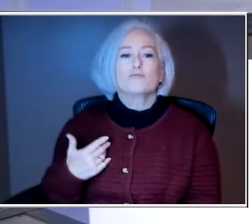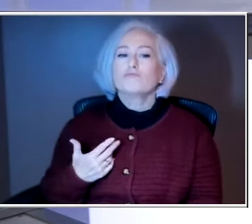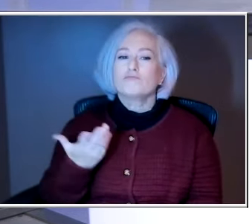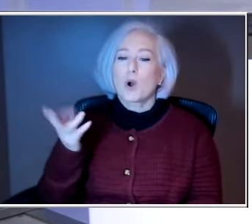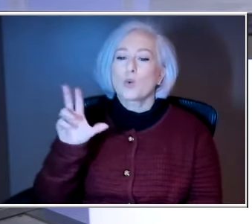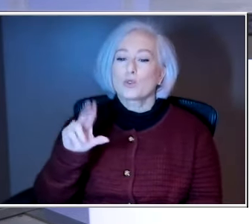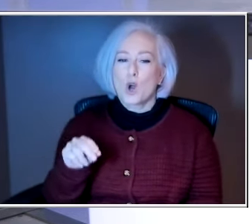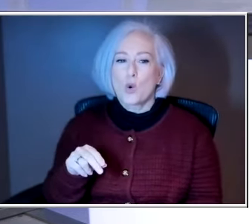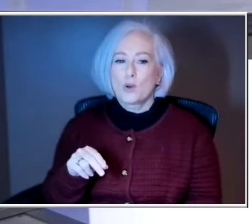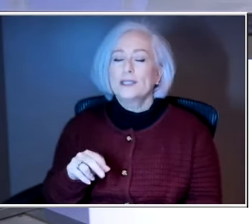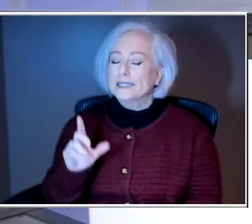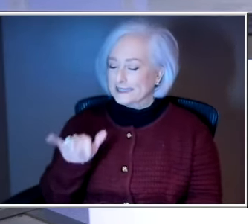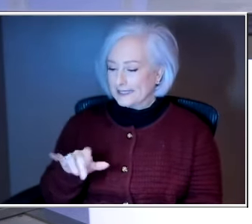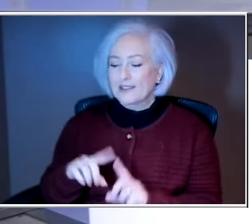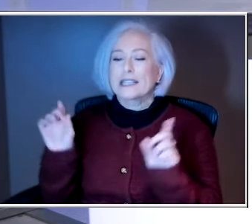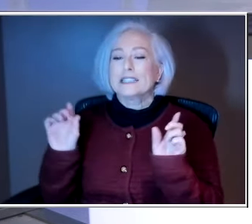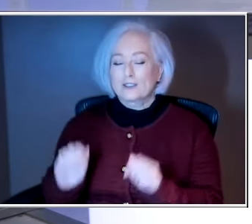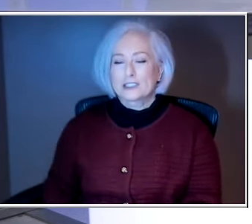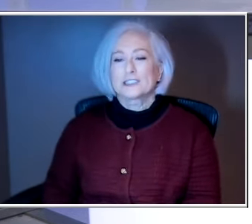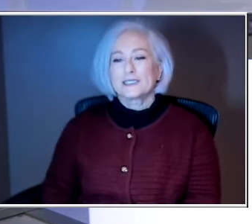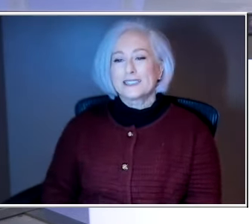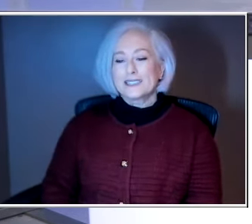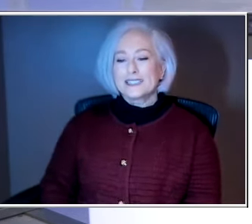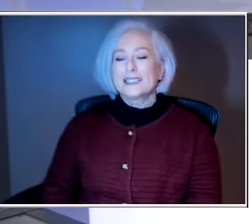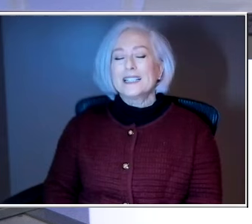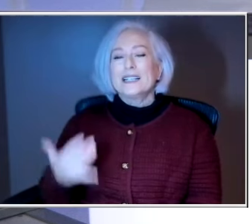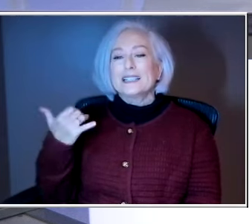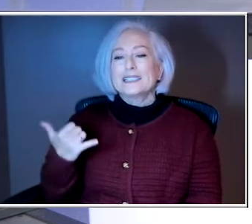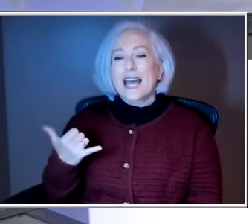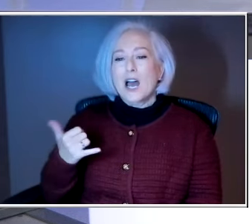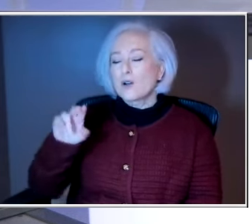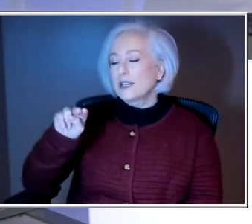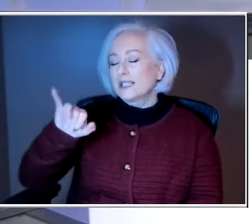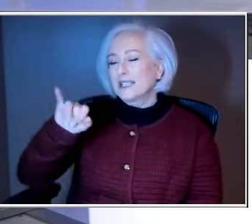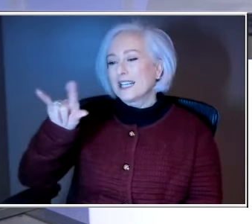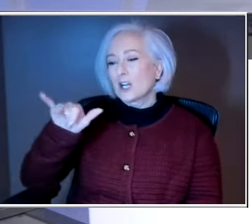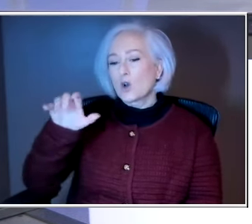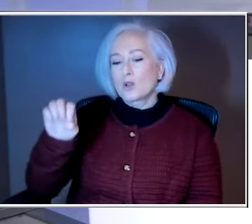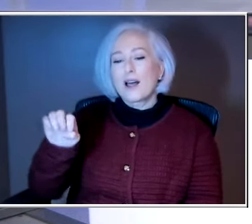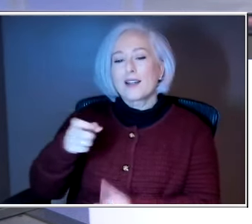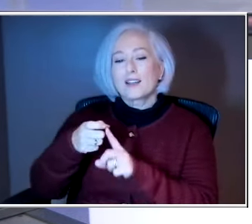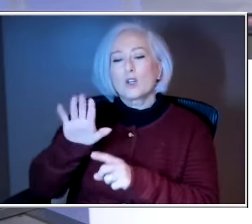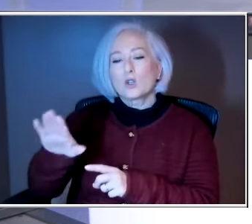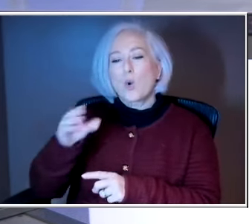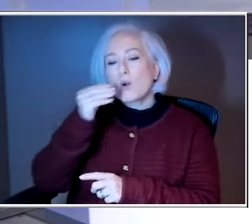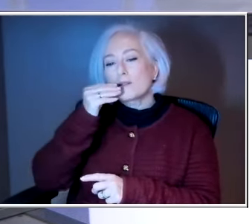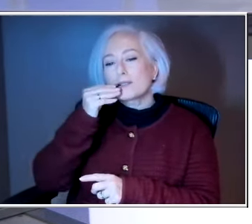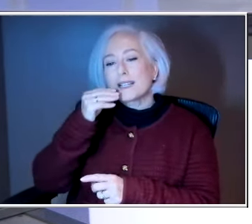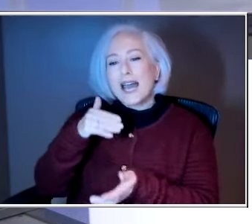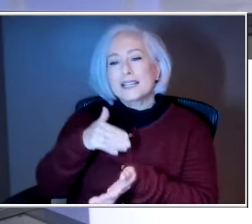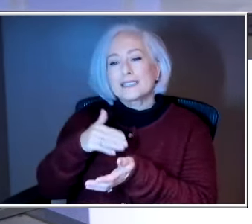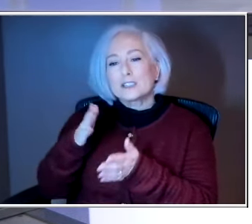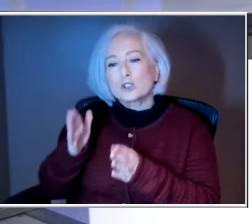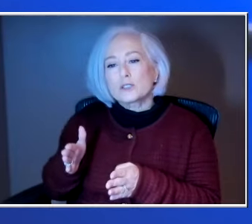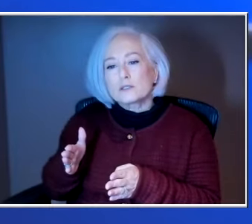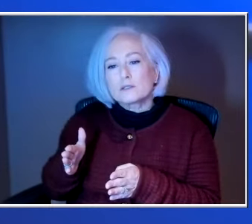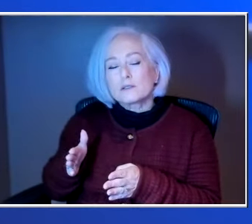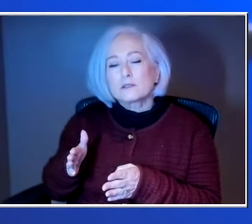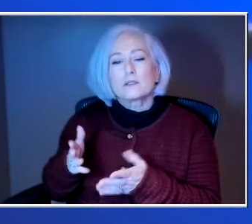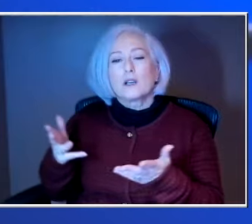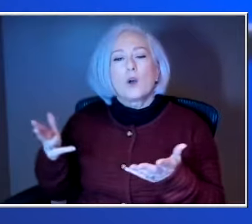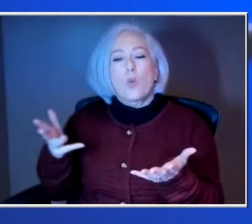it's definitely different. So we're going to talk with your dietitian, Nicolette, but what have you learned from her? What tips have you learned and what's been useful? The protein